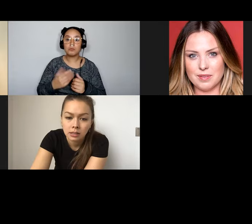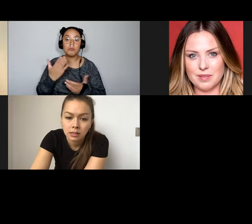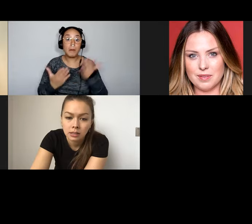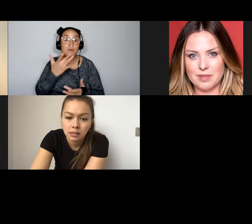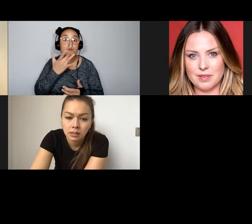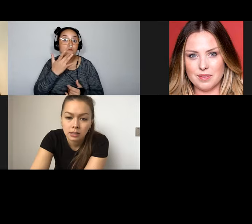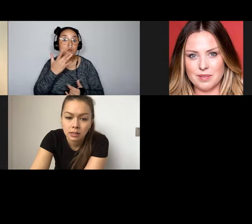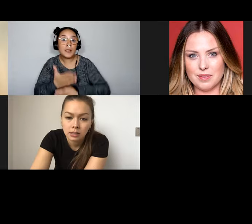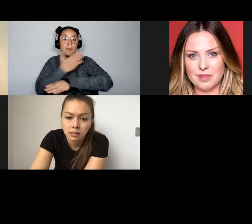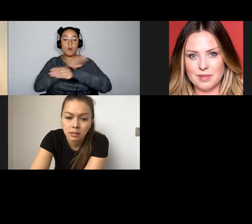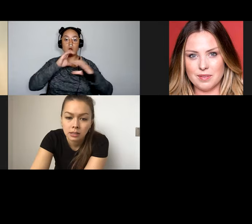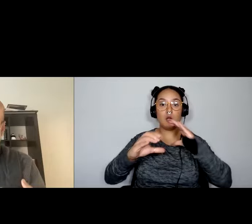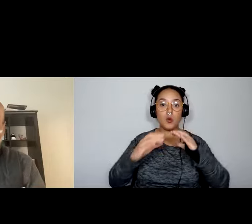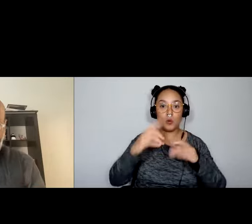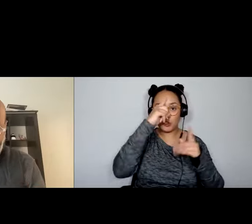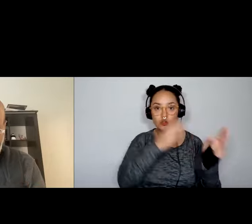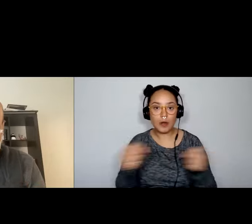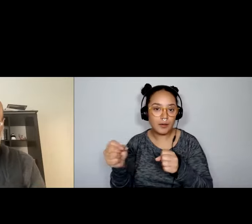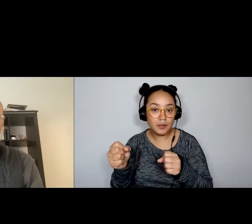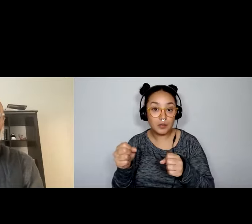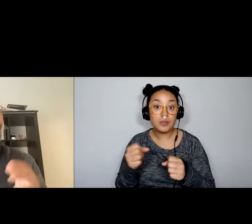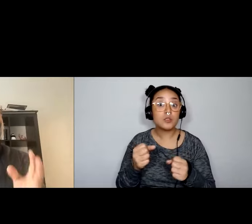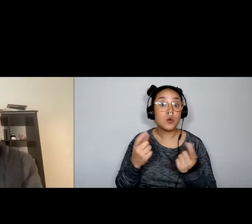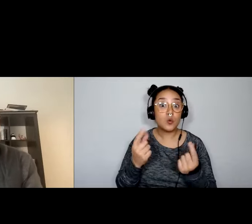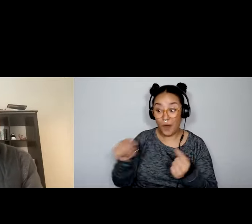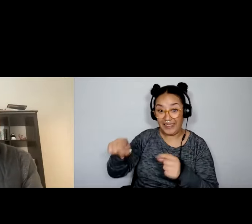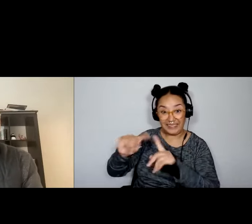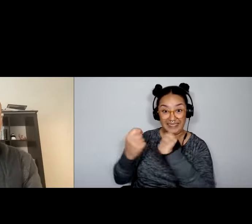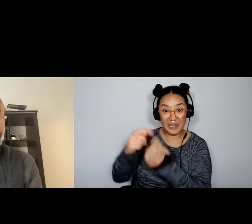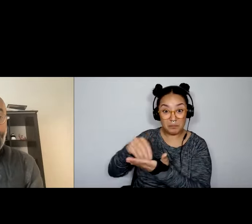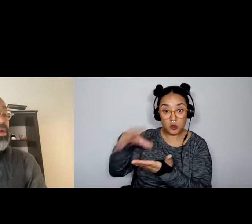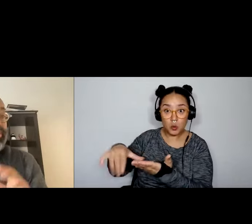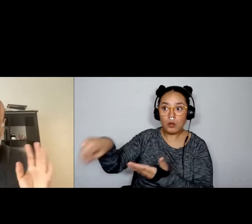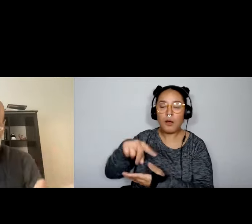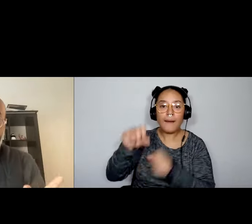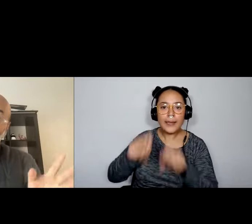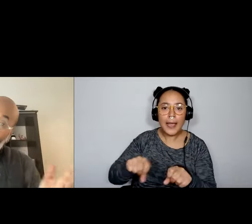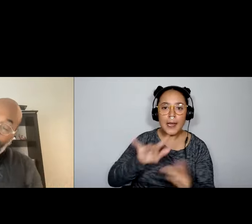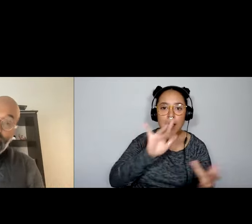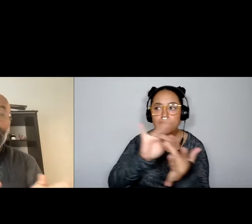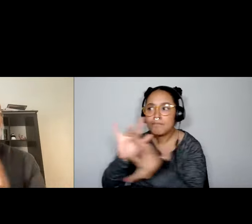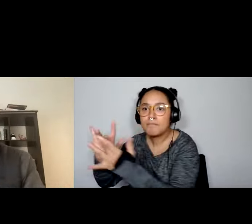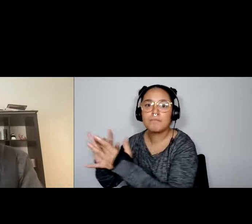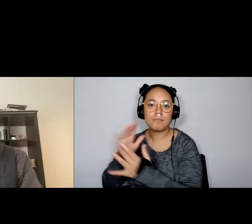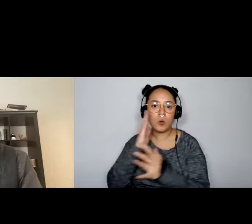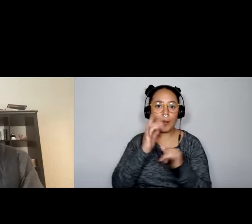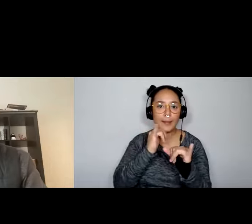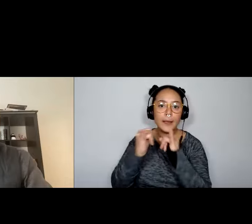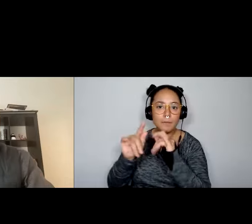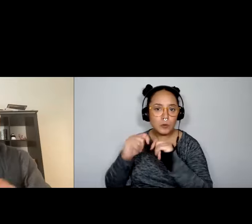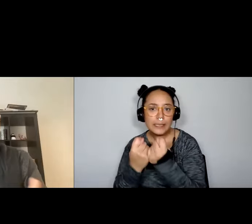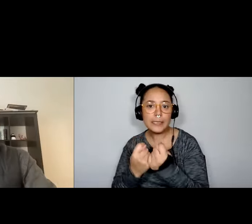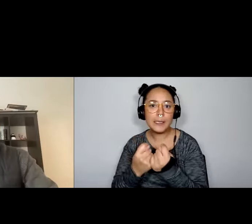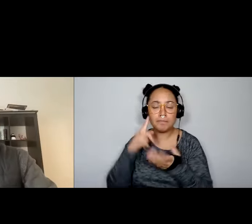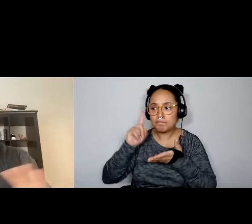So what the students can do is talk to those volunteers, for example, or talk to that new audience member. They'll do interviews with your team and outside,